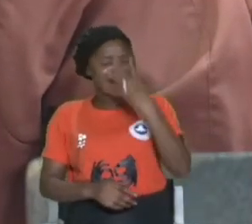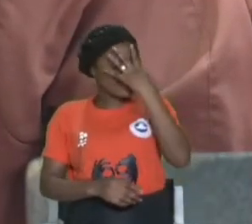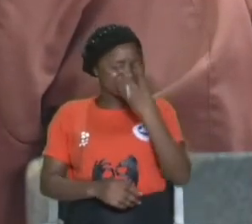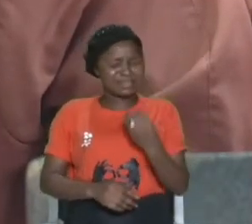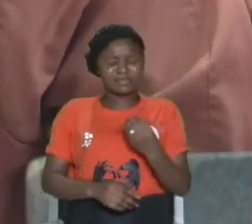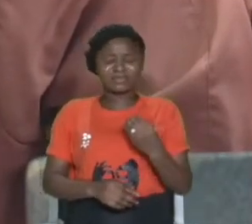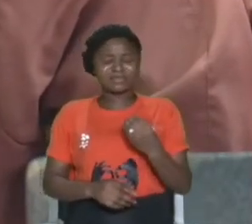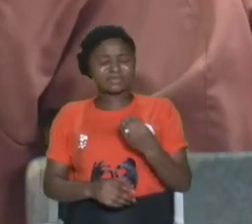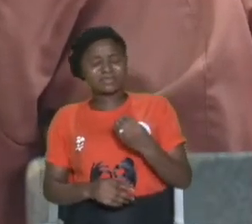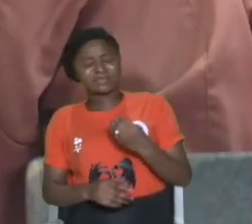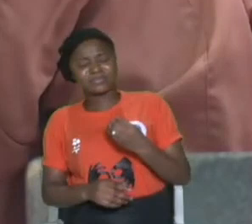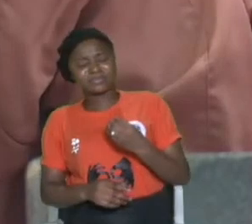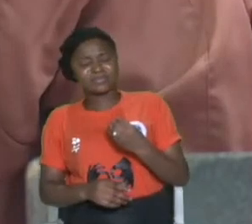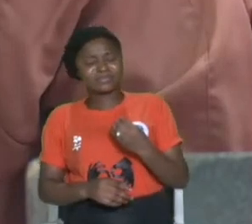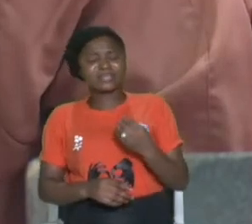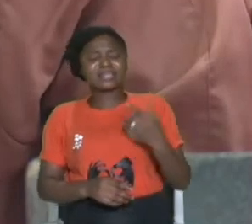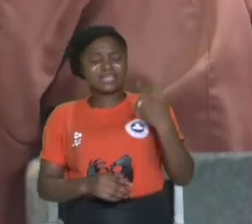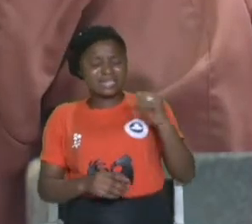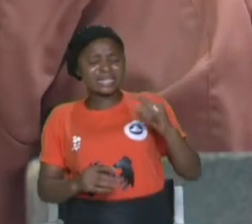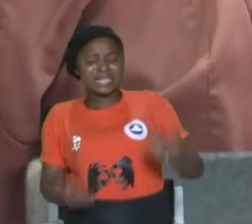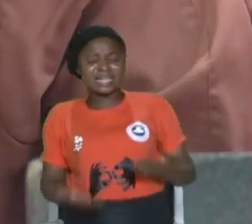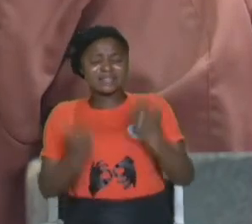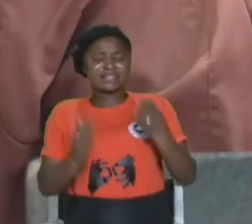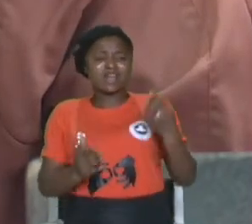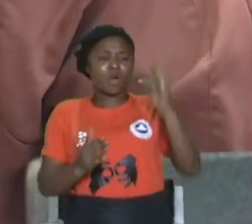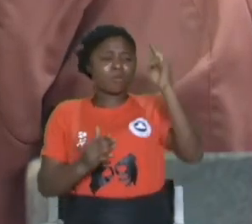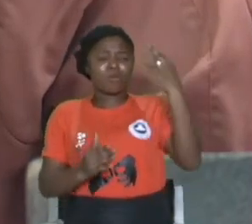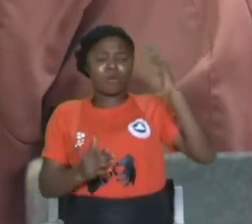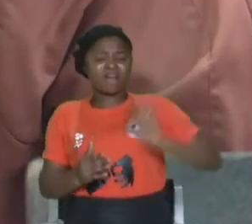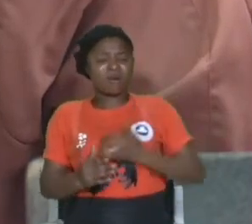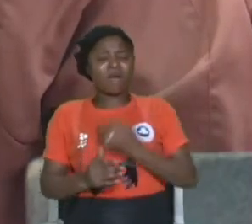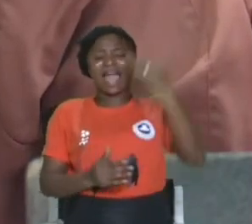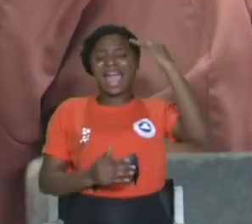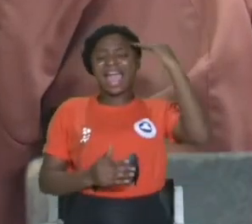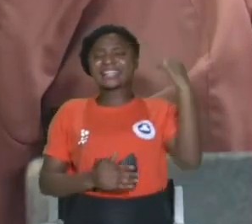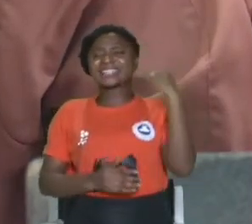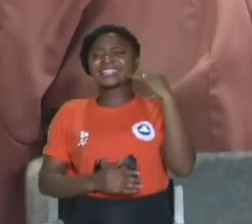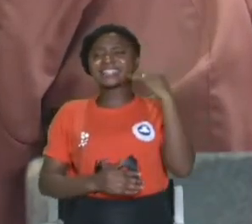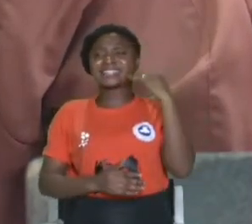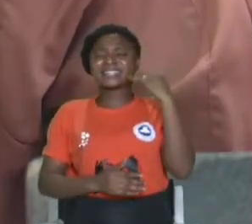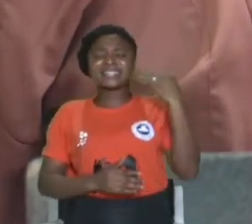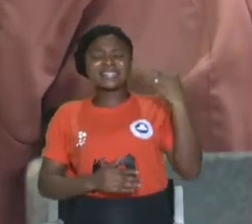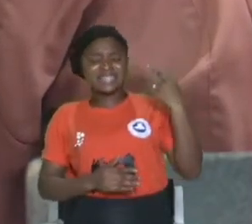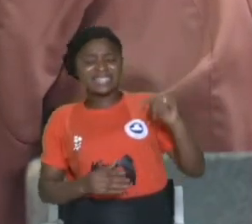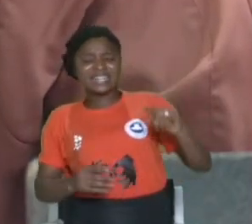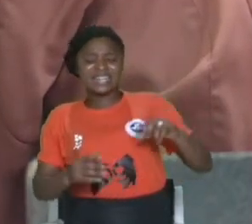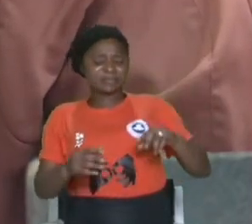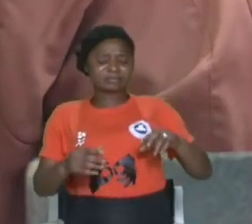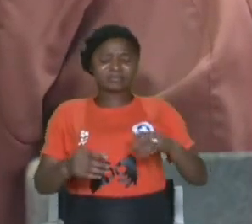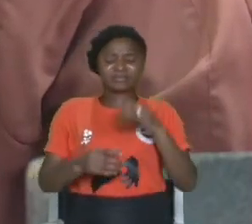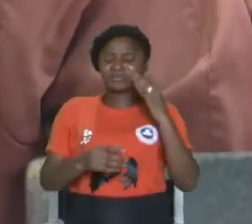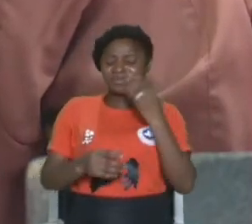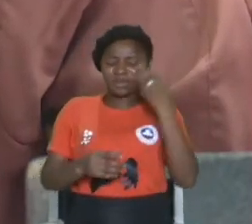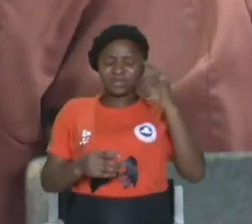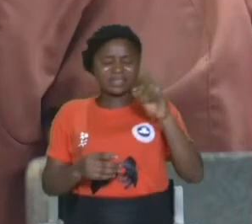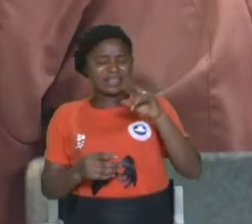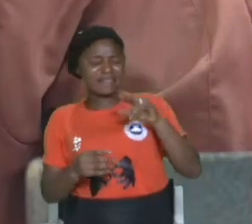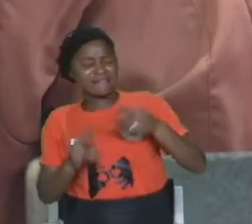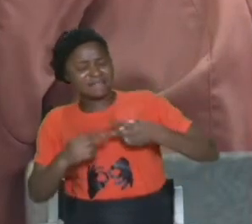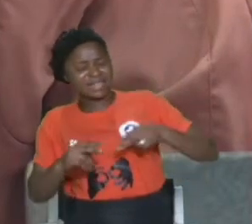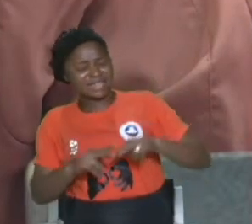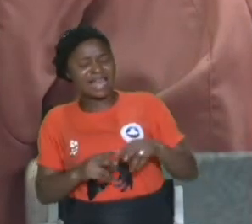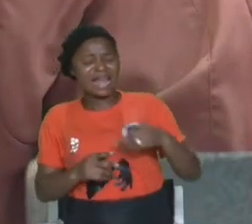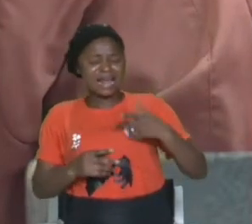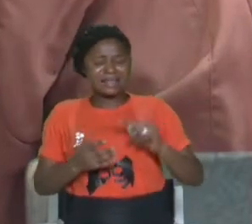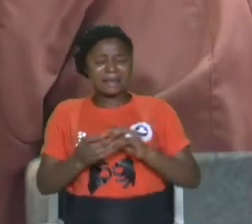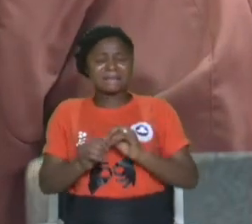slumber, the lifter up of our heads, the lily of the valley, the bright